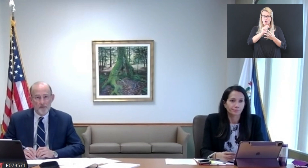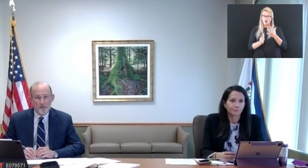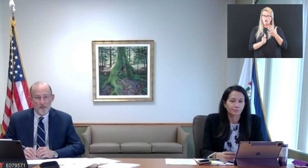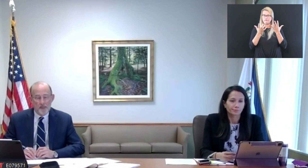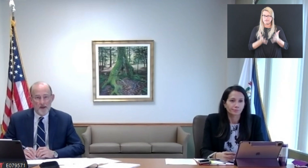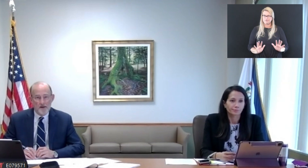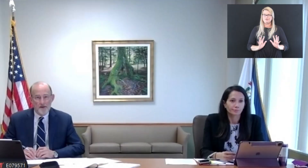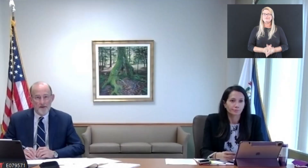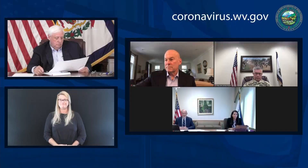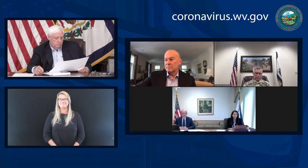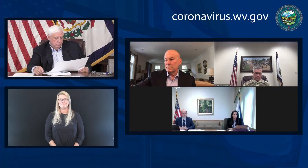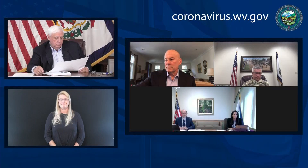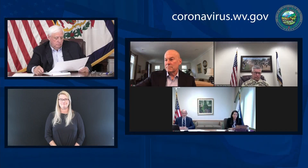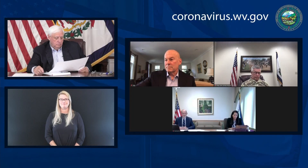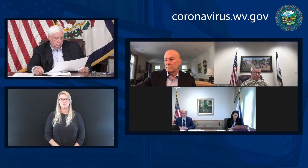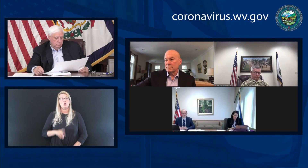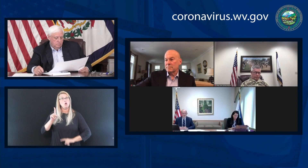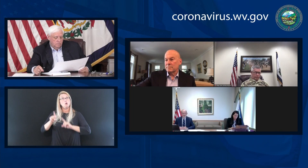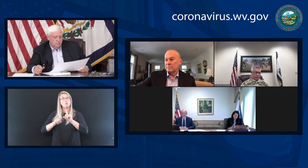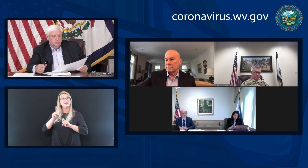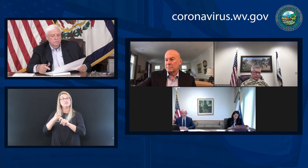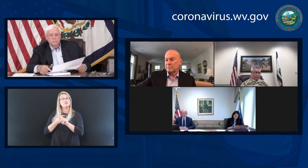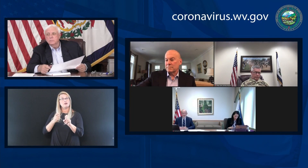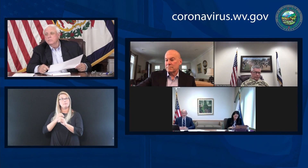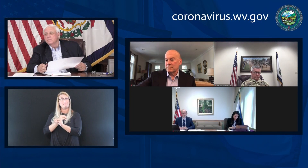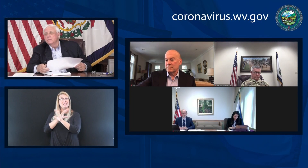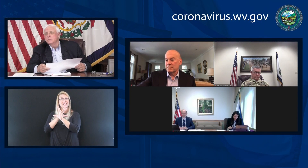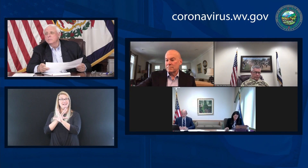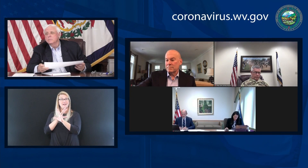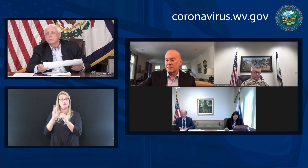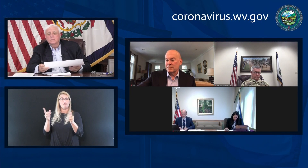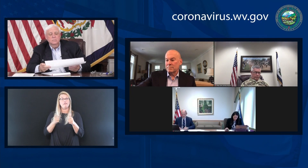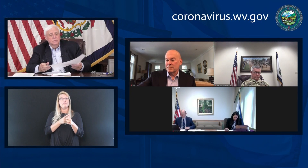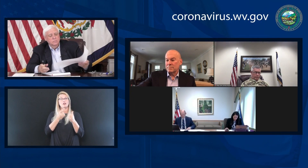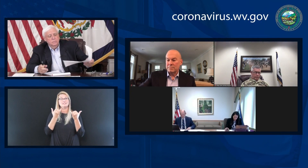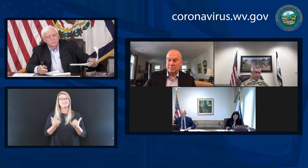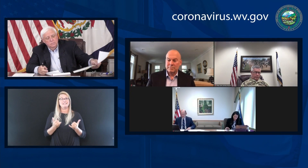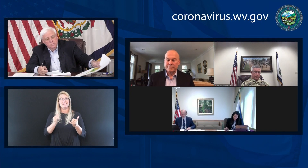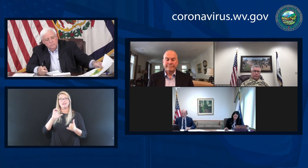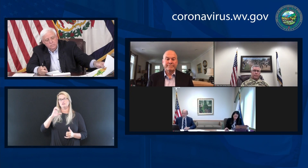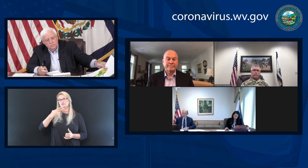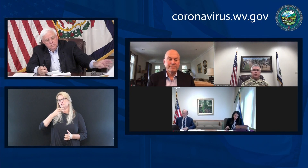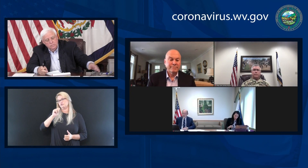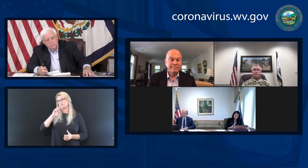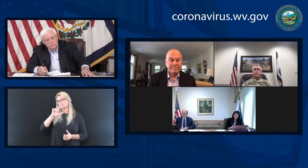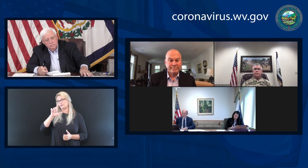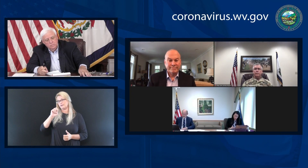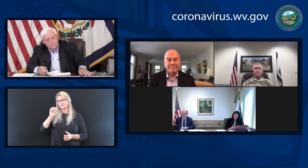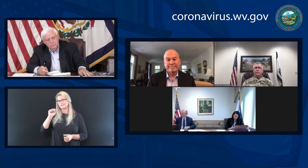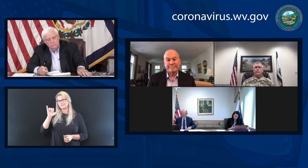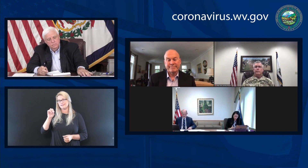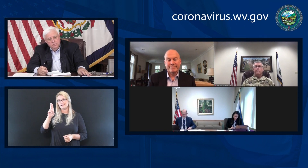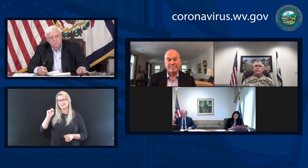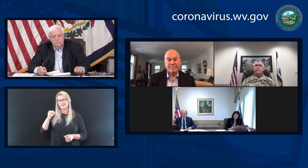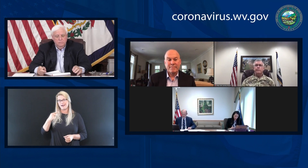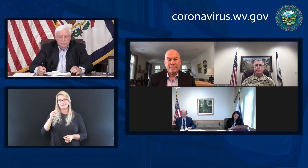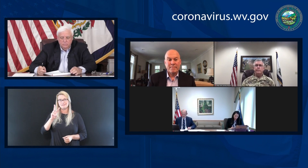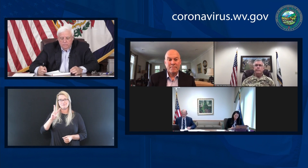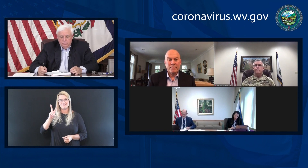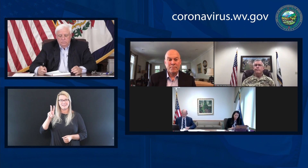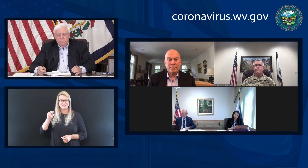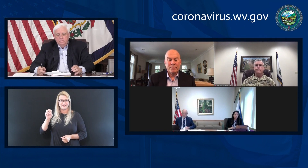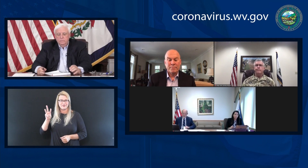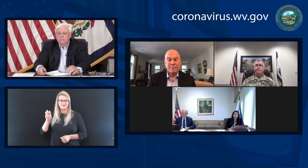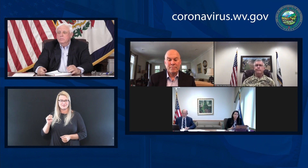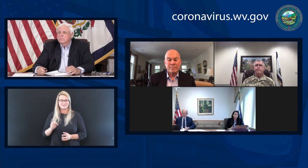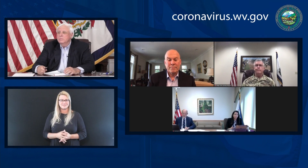All right, thank you both. We'll now go to questions from members of the media. The first today from Charles Young with WV News. Hi, this is